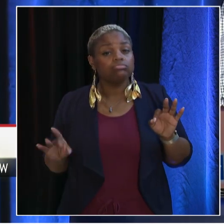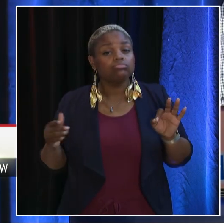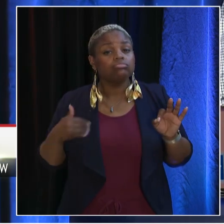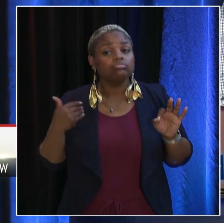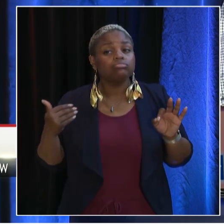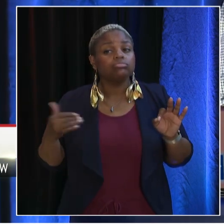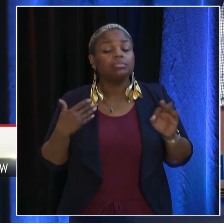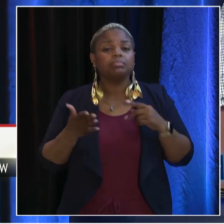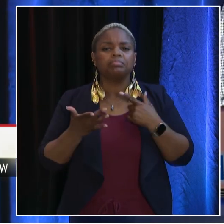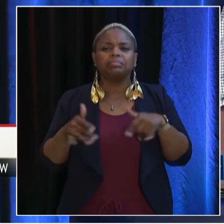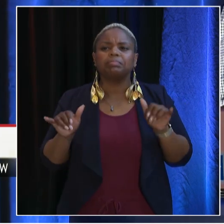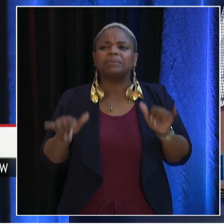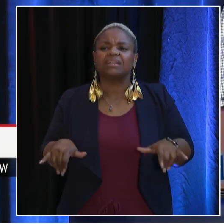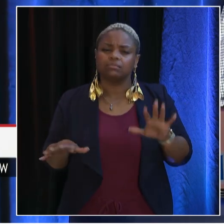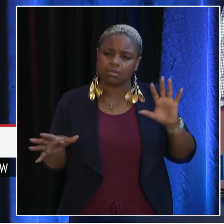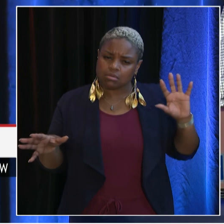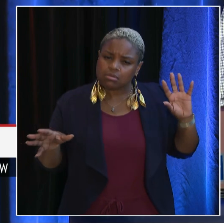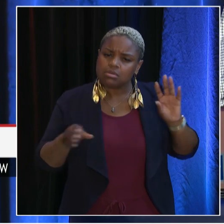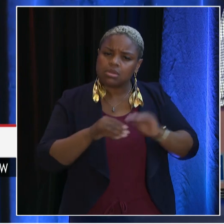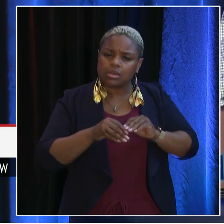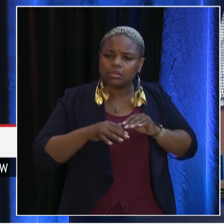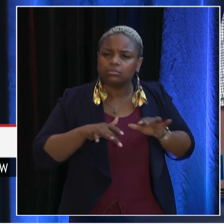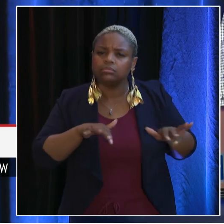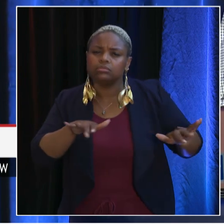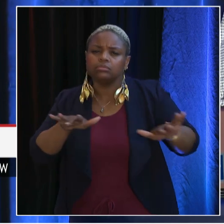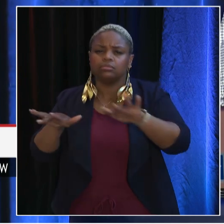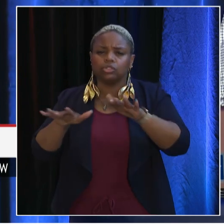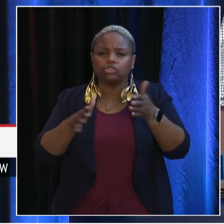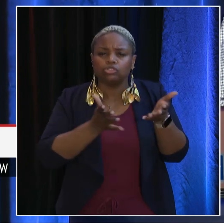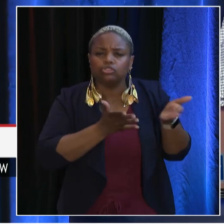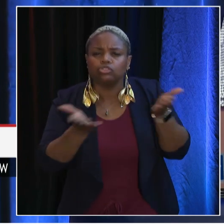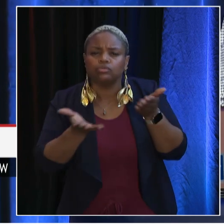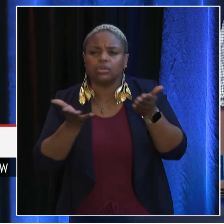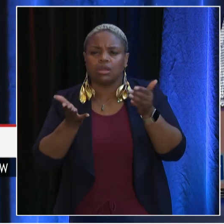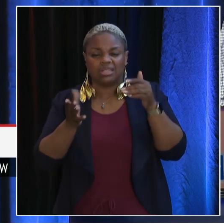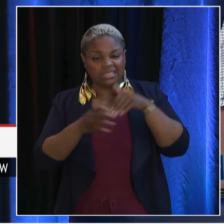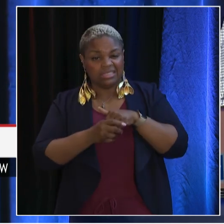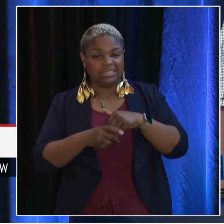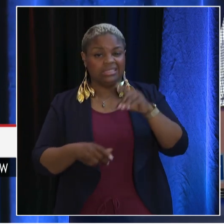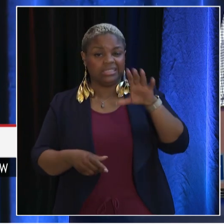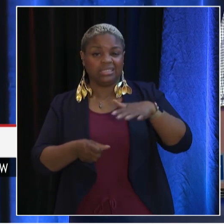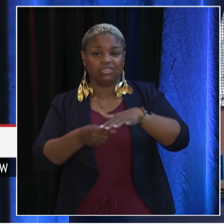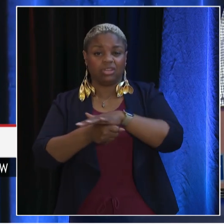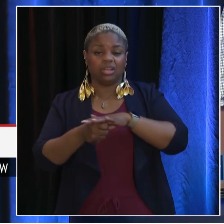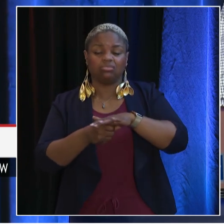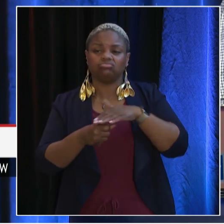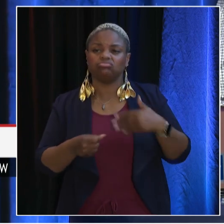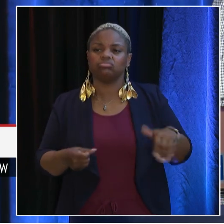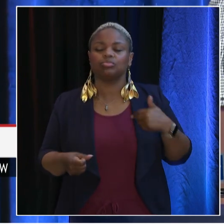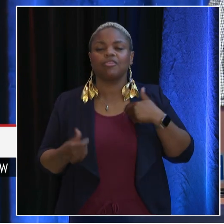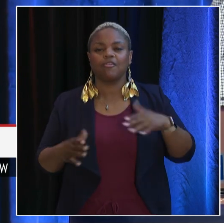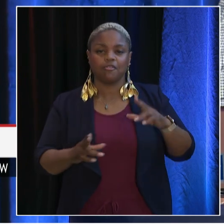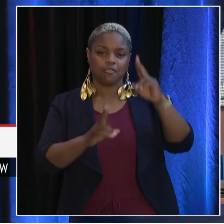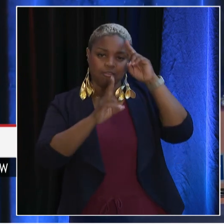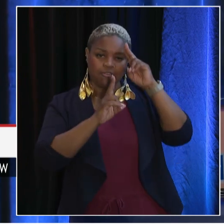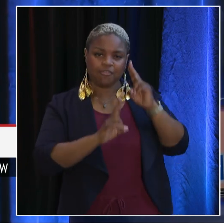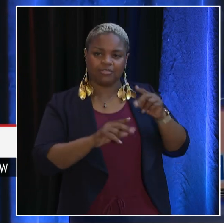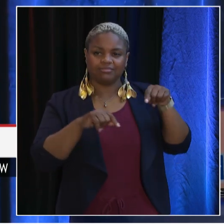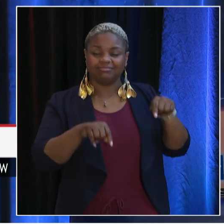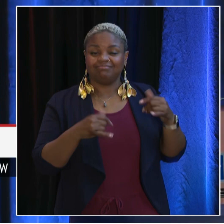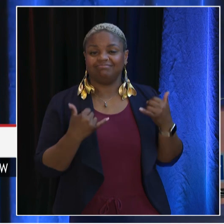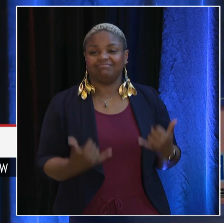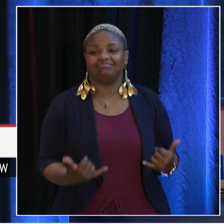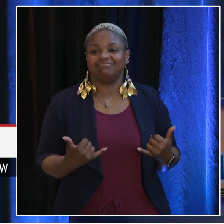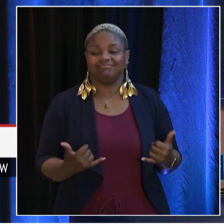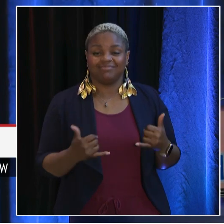a record of exemplary service to the district. And we are so honored today to present her